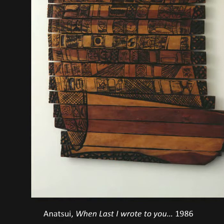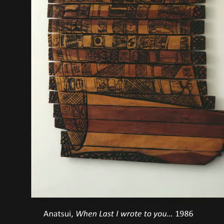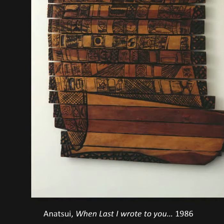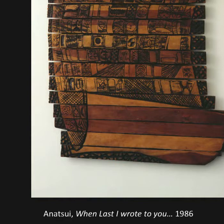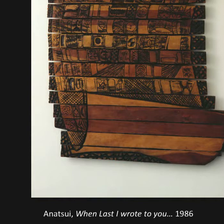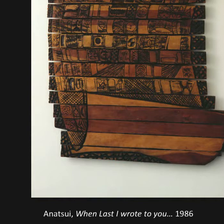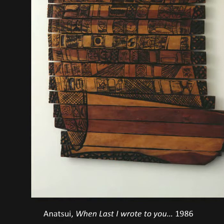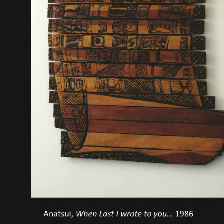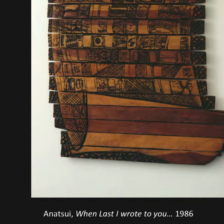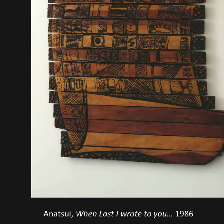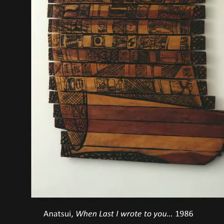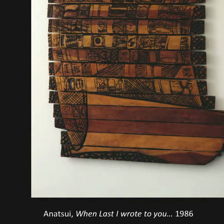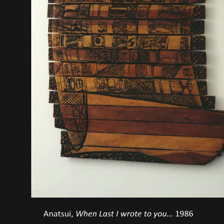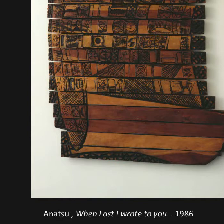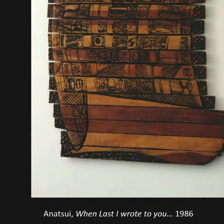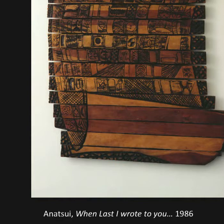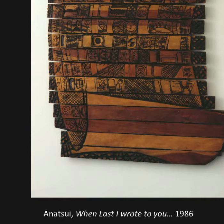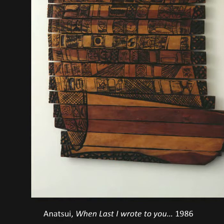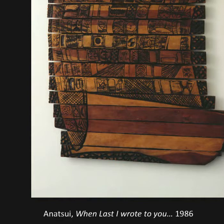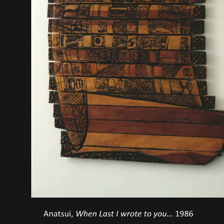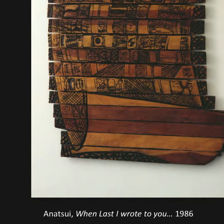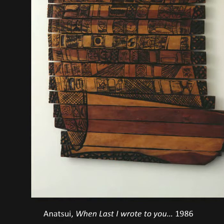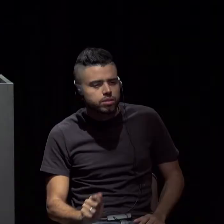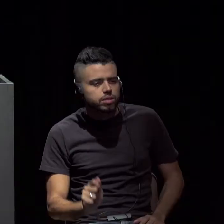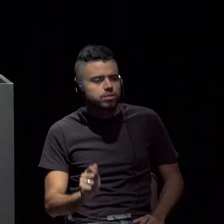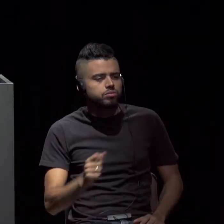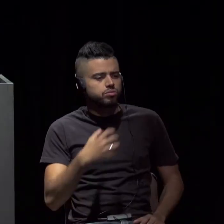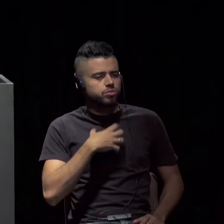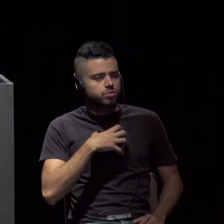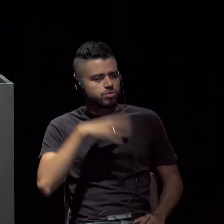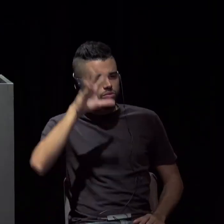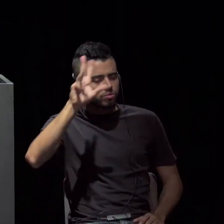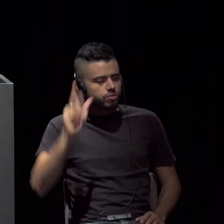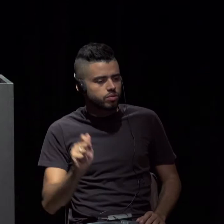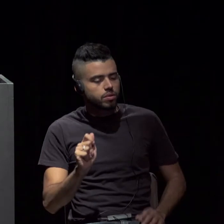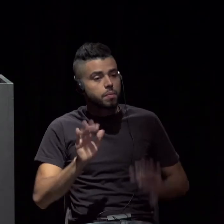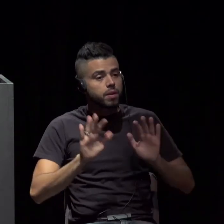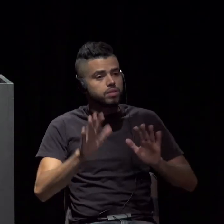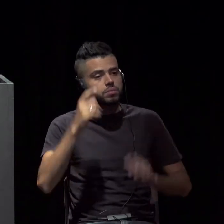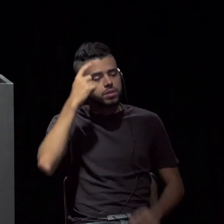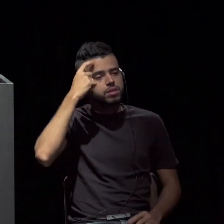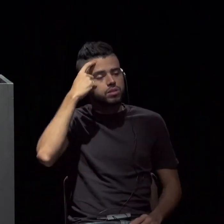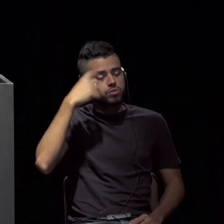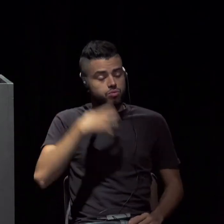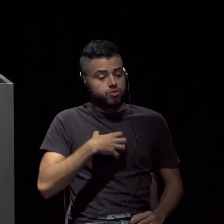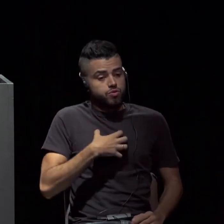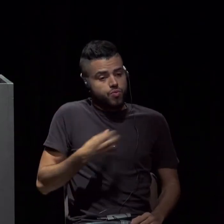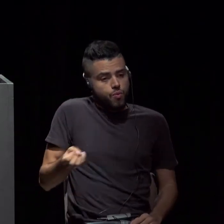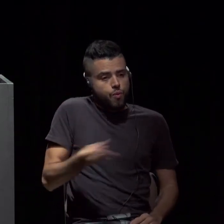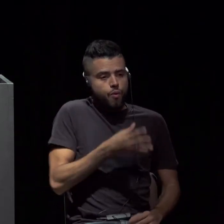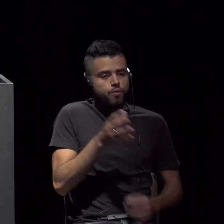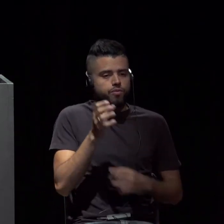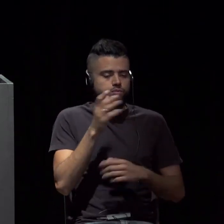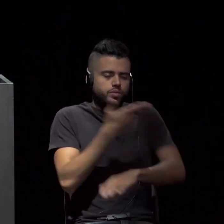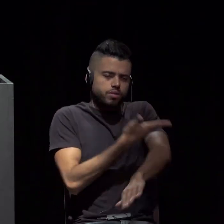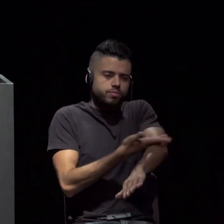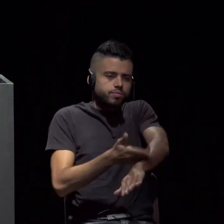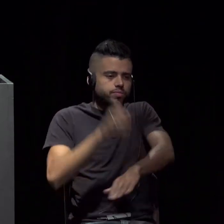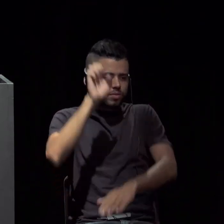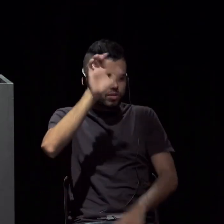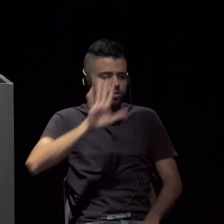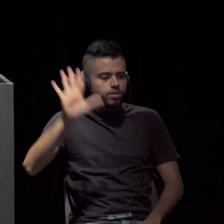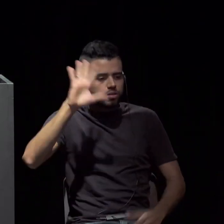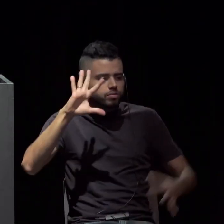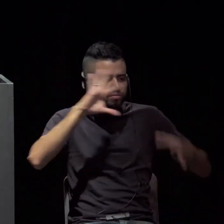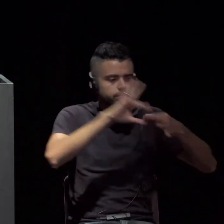artistic language that was nevertheless deeply connected to the supposedly indigenous African arts. What the